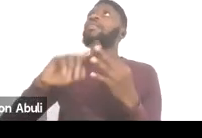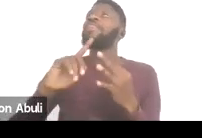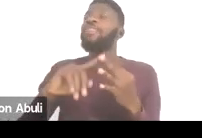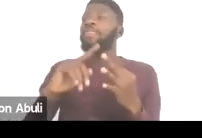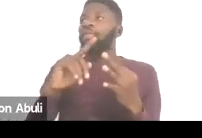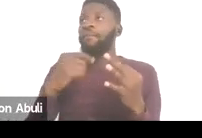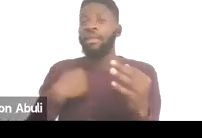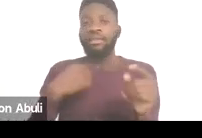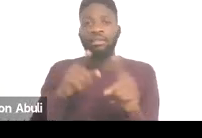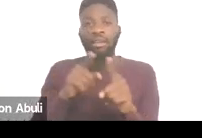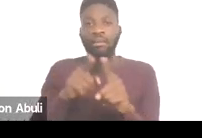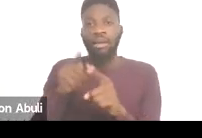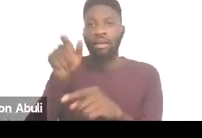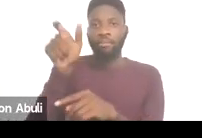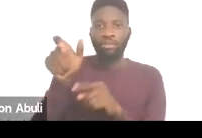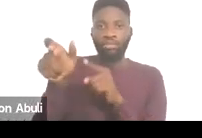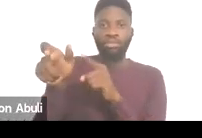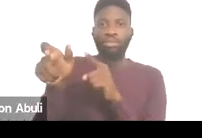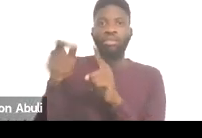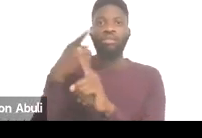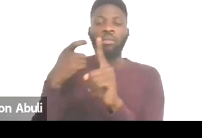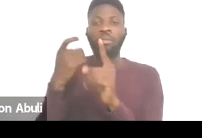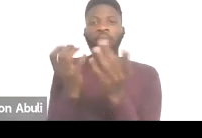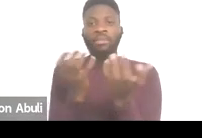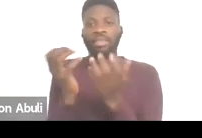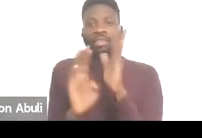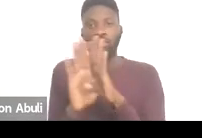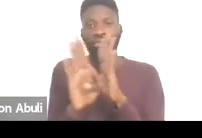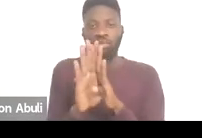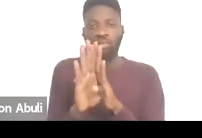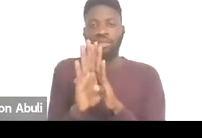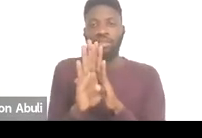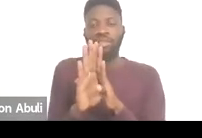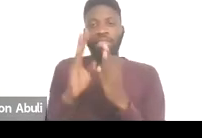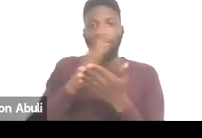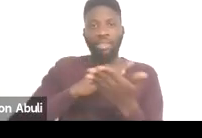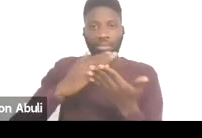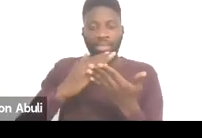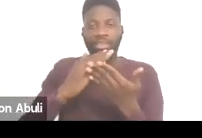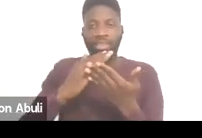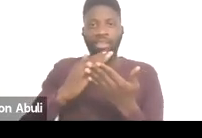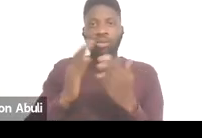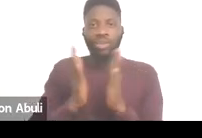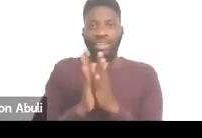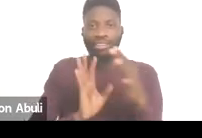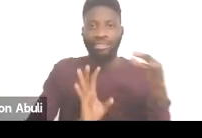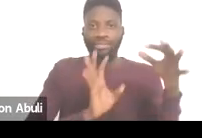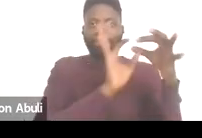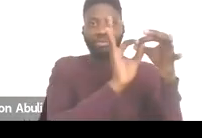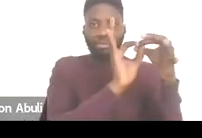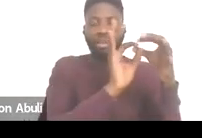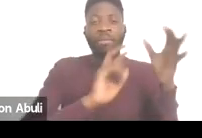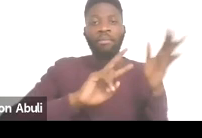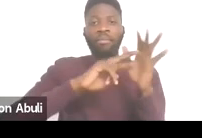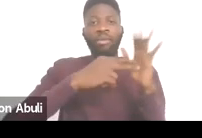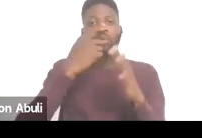get someone from the business development department to attach myself to. That way, I'll be able to get